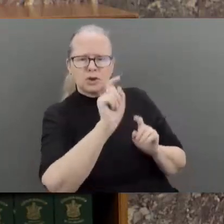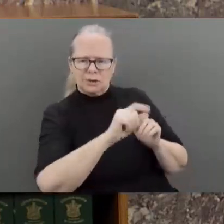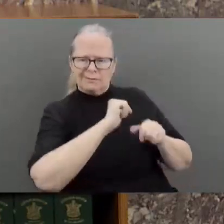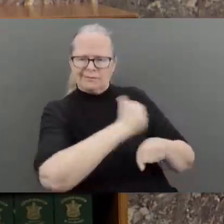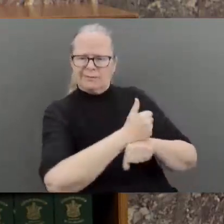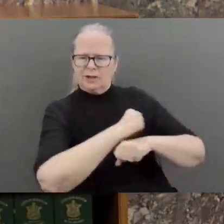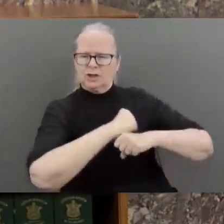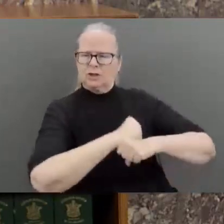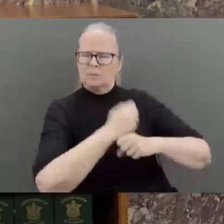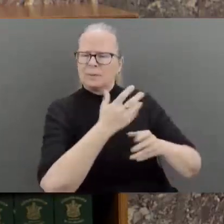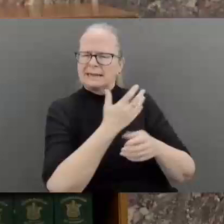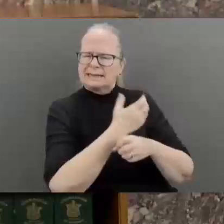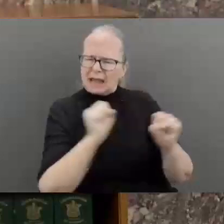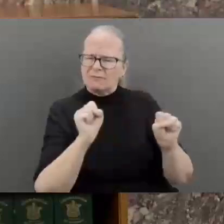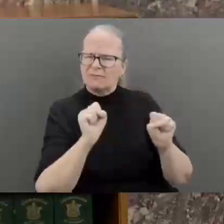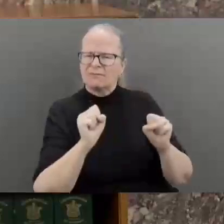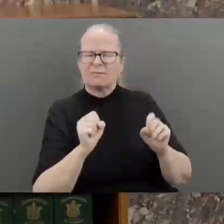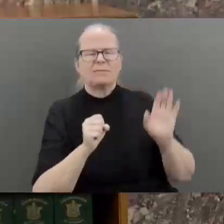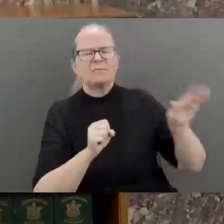British Columbia.